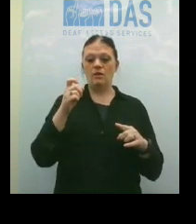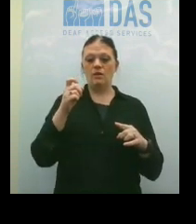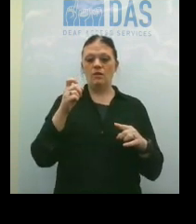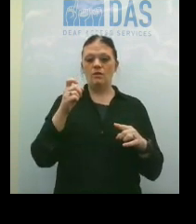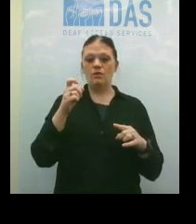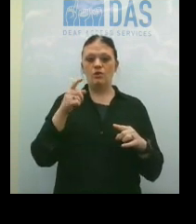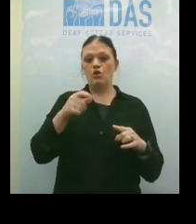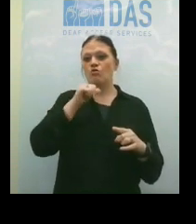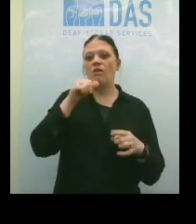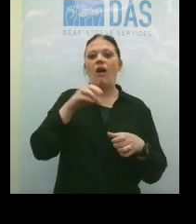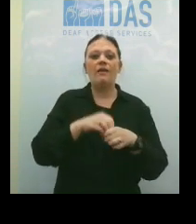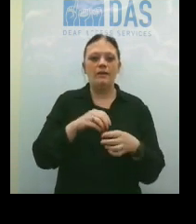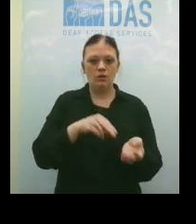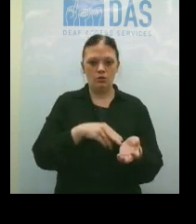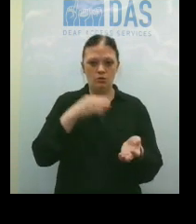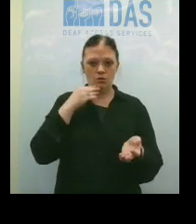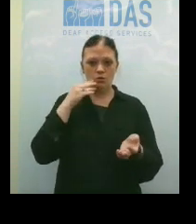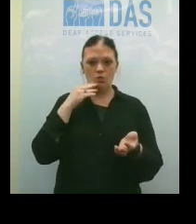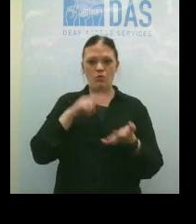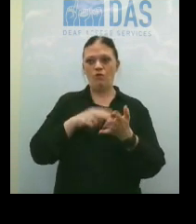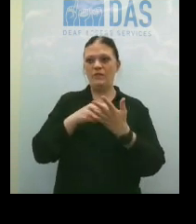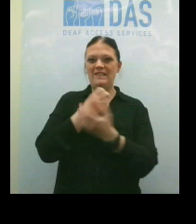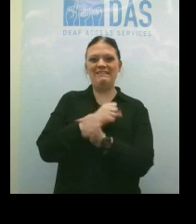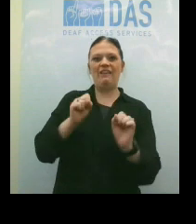nursing home means that you're immune from